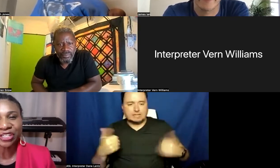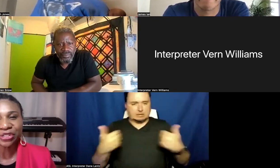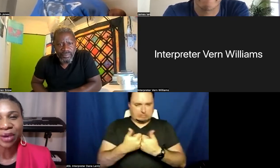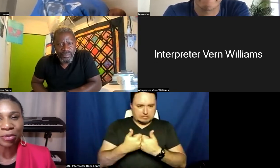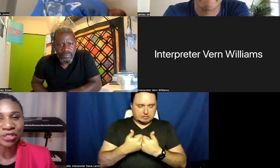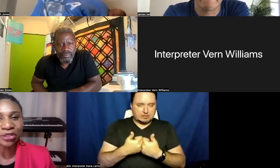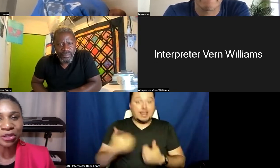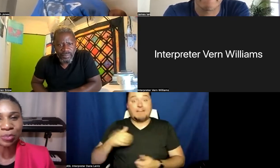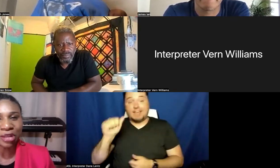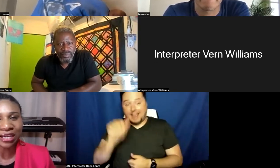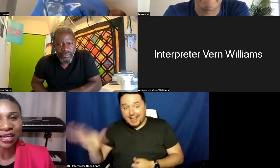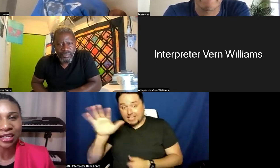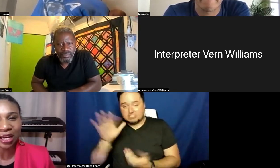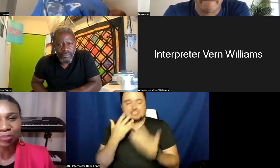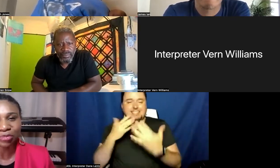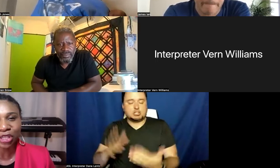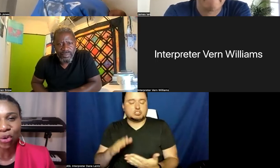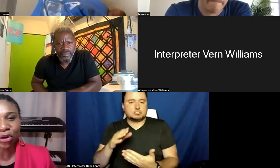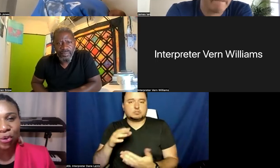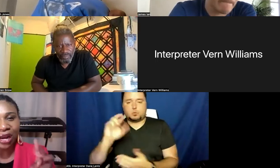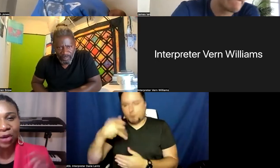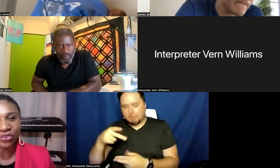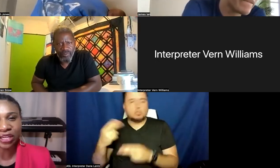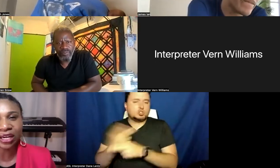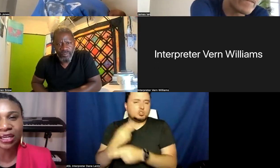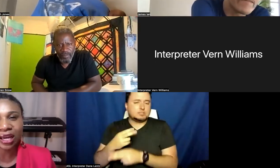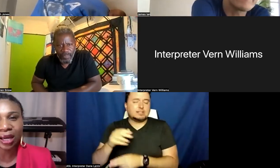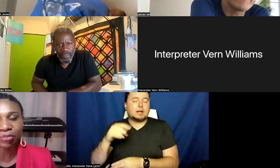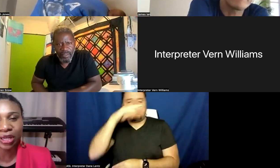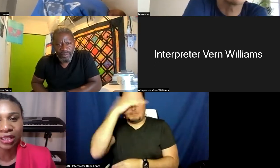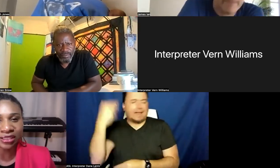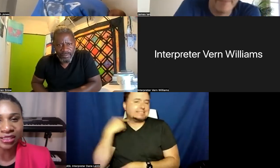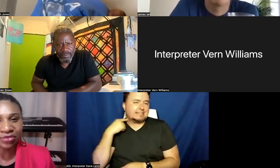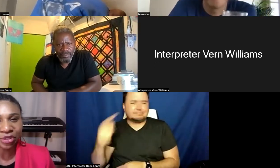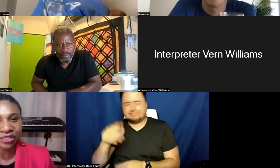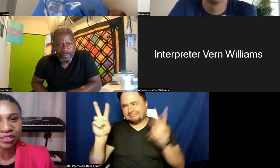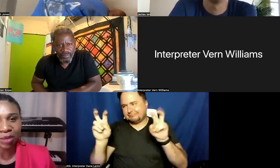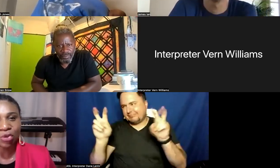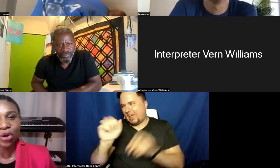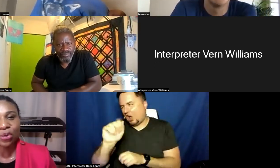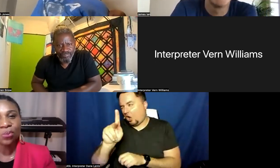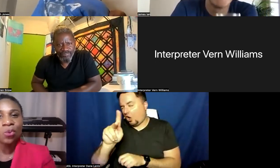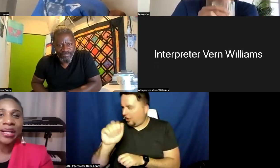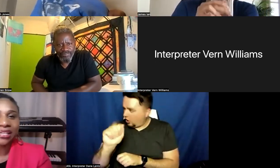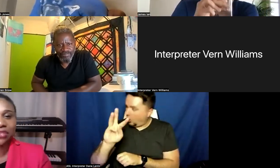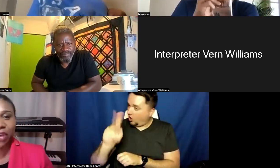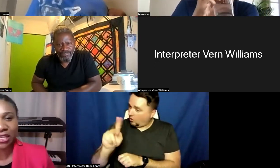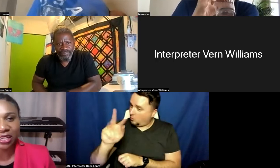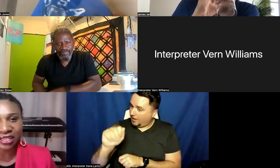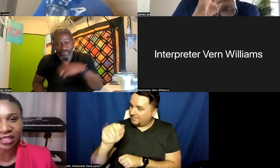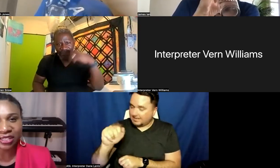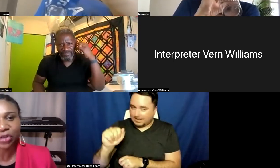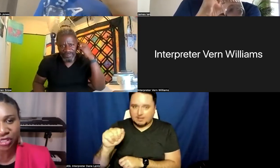Asian singers and rappers that also use Black scent, quote unquote Aquafina. Let's say, for instance, white